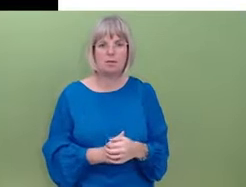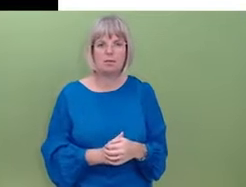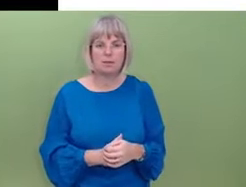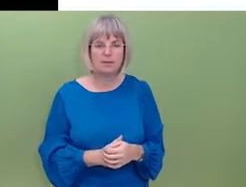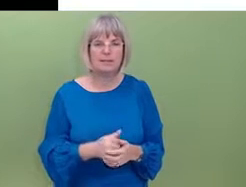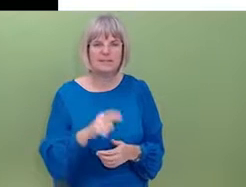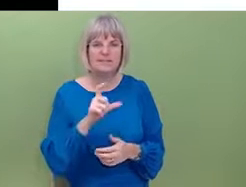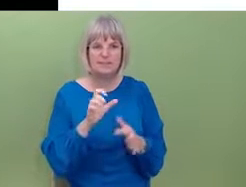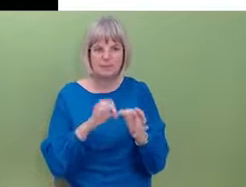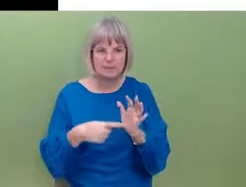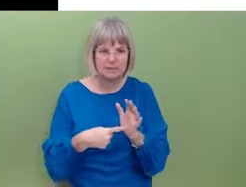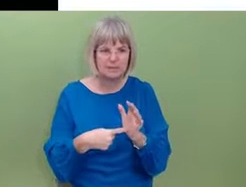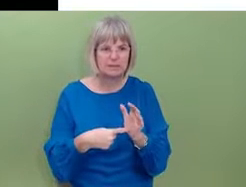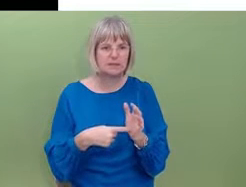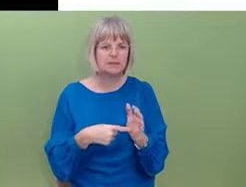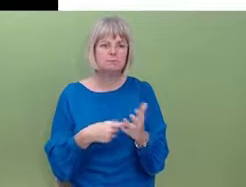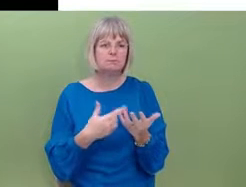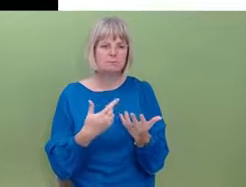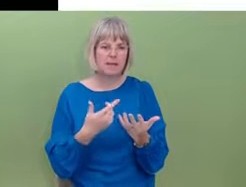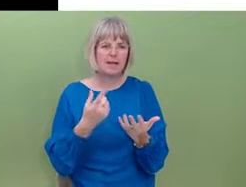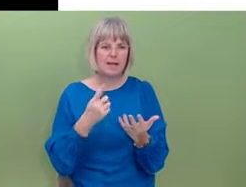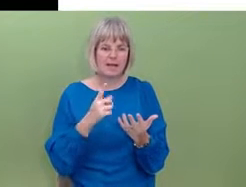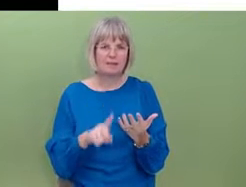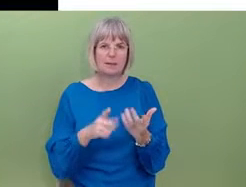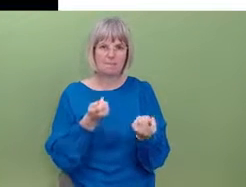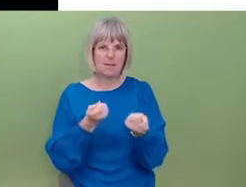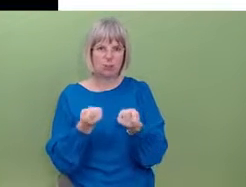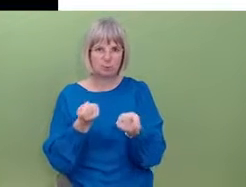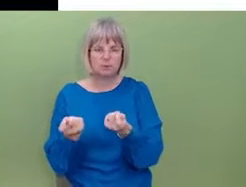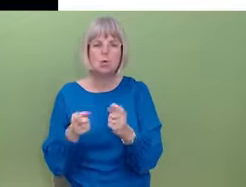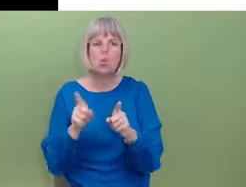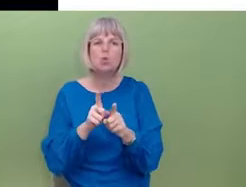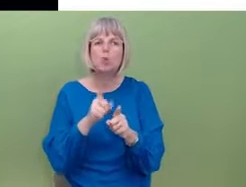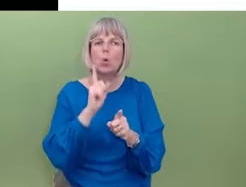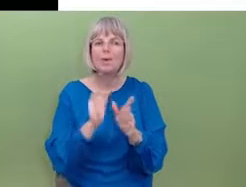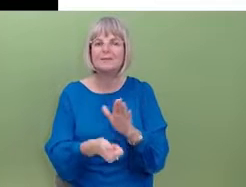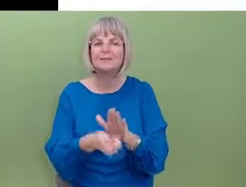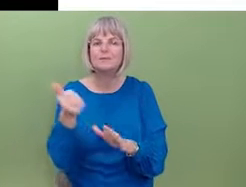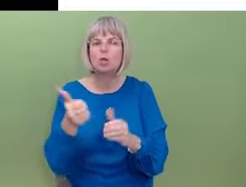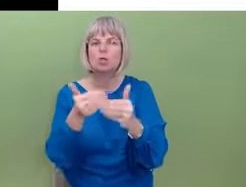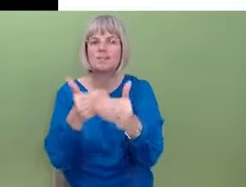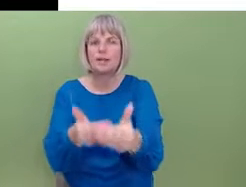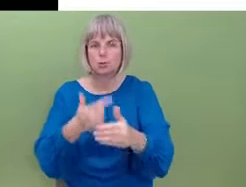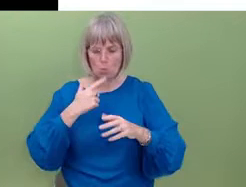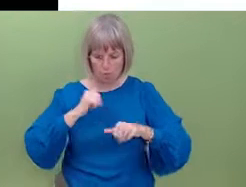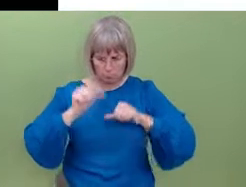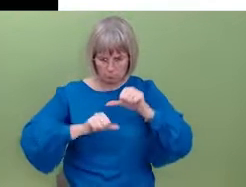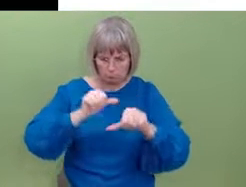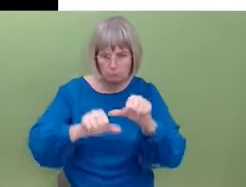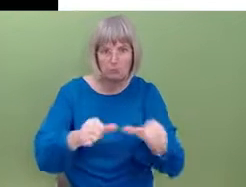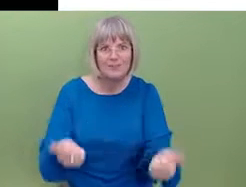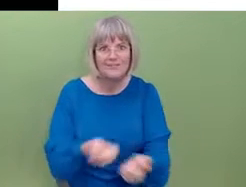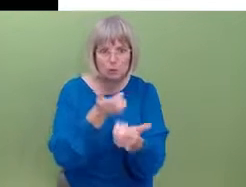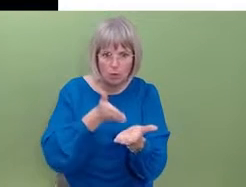would also offer a relapse prevention and discharge session once this is complete. So when working